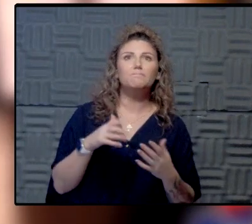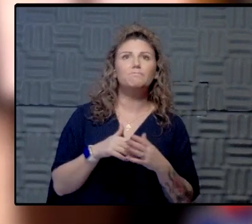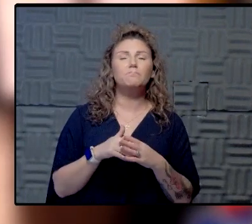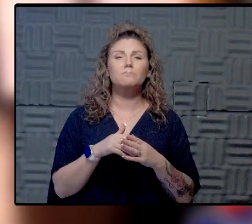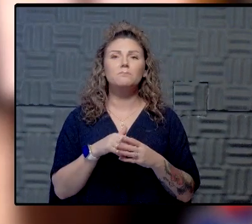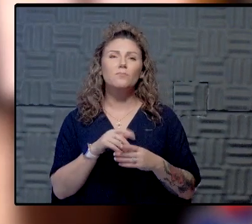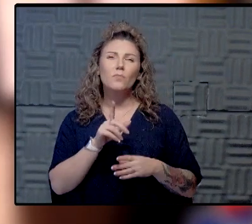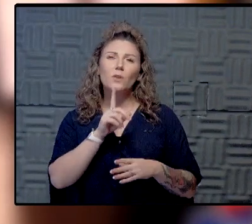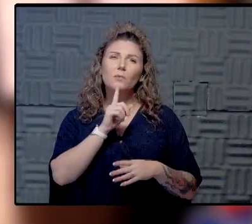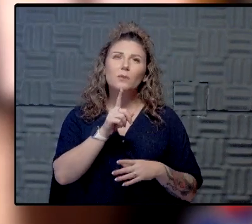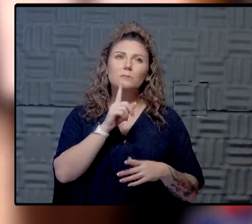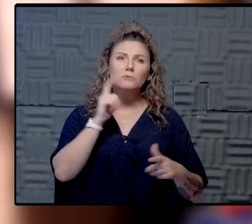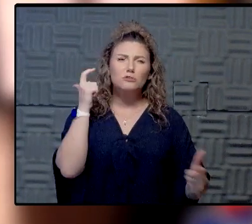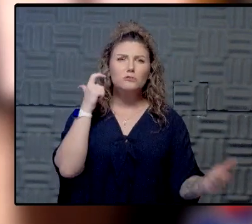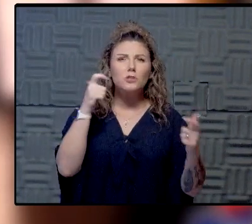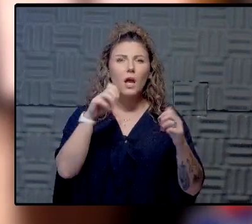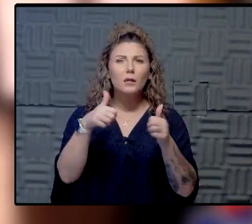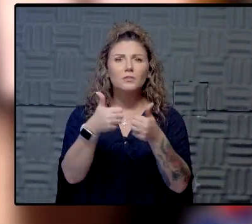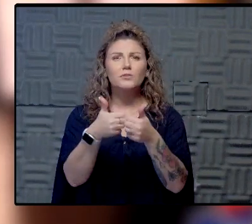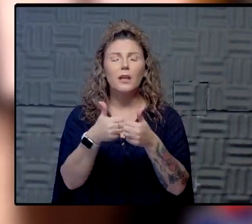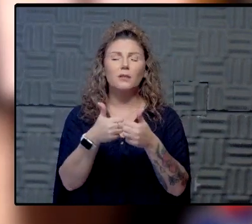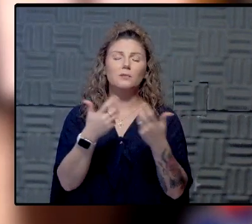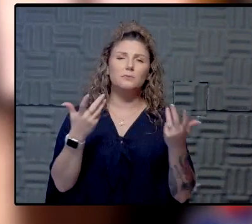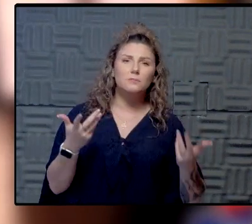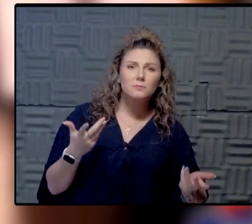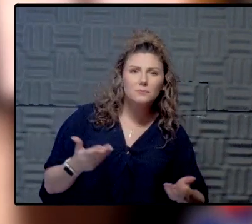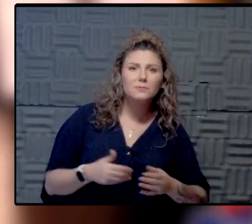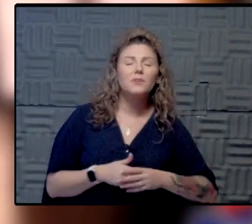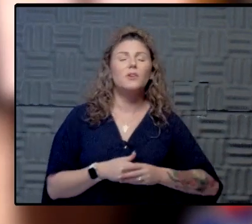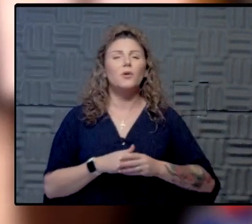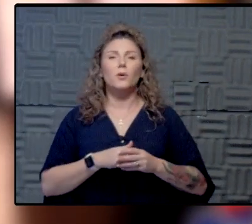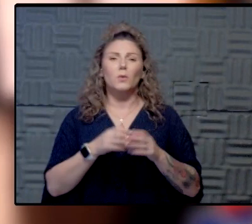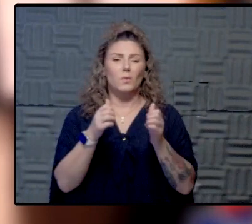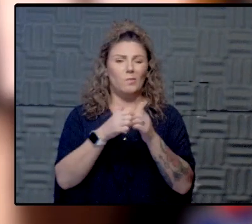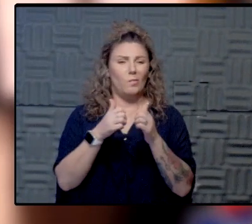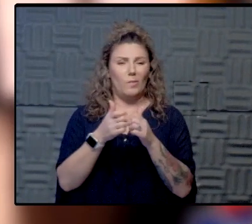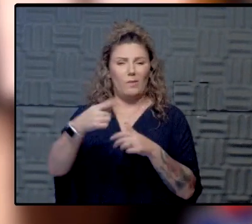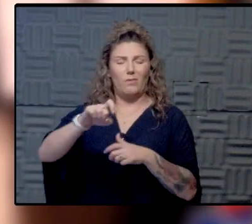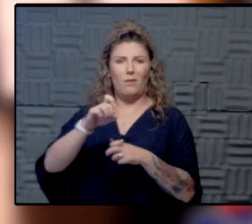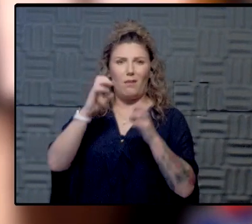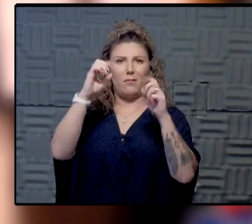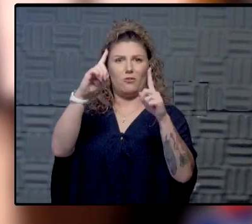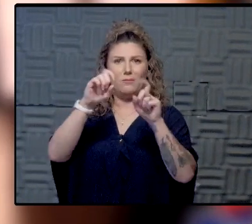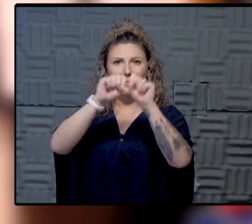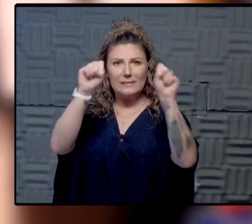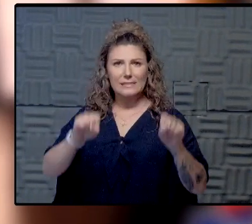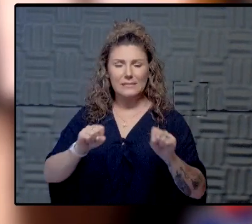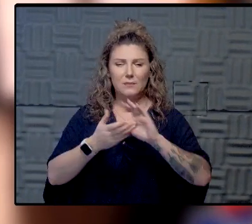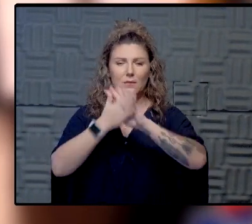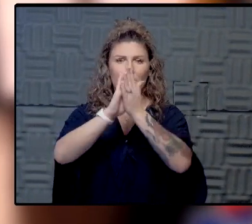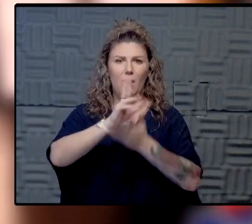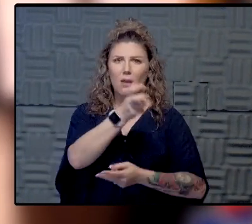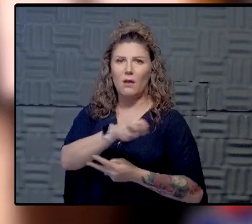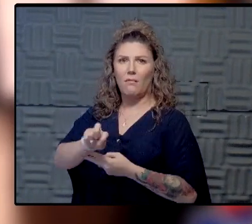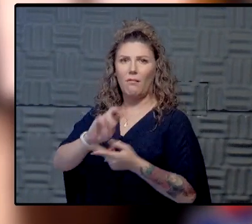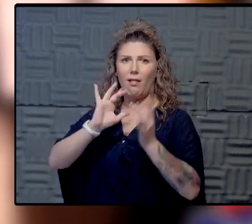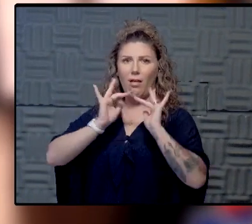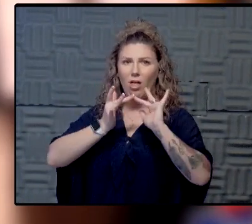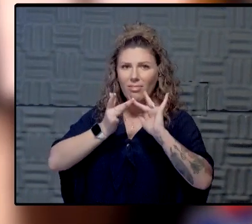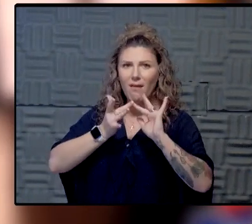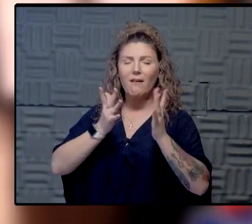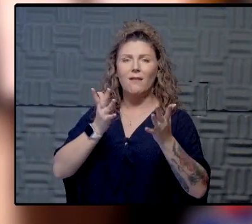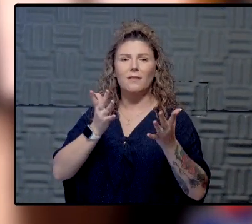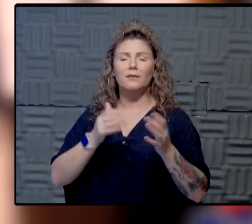very big challenge, despite the best efforts of the educational system to get online schooling